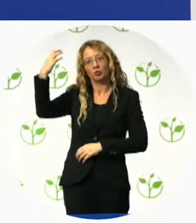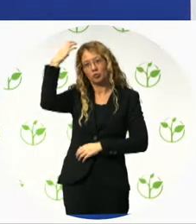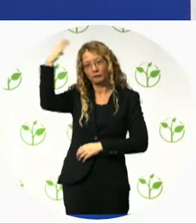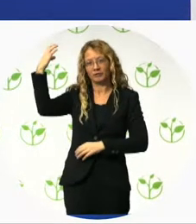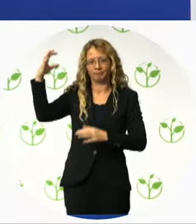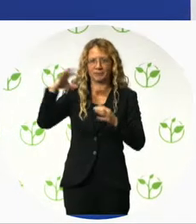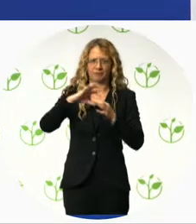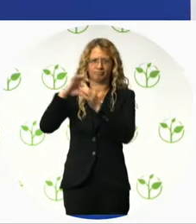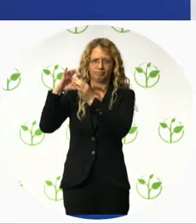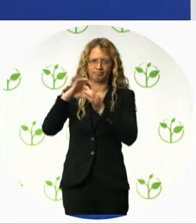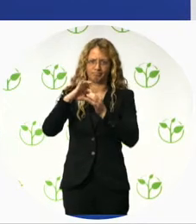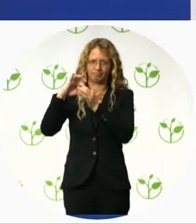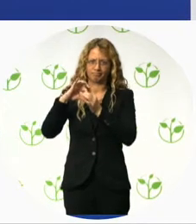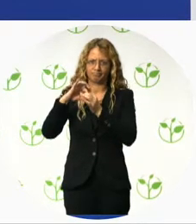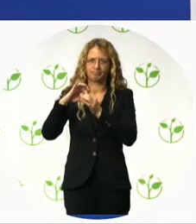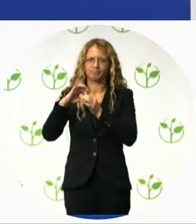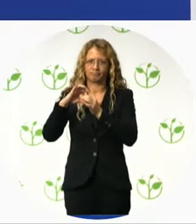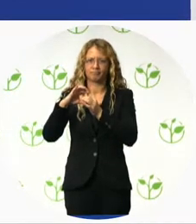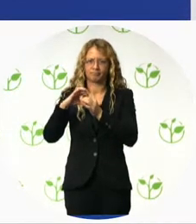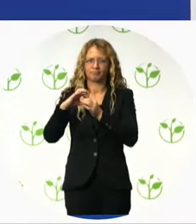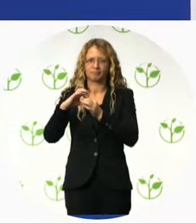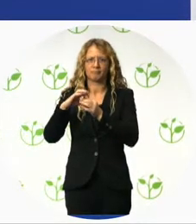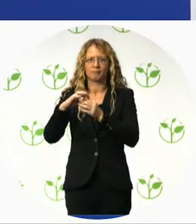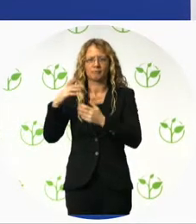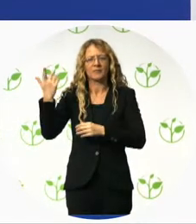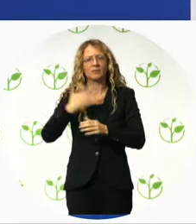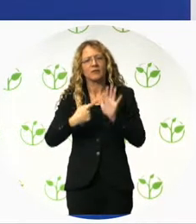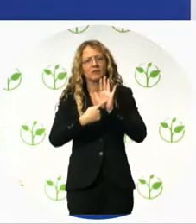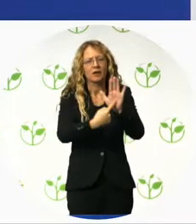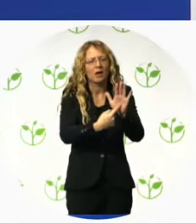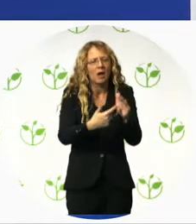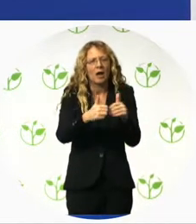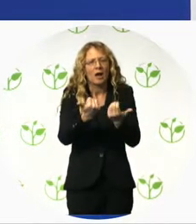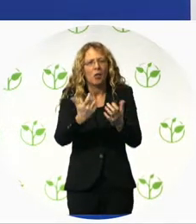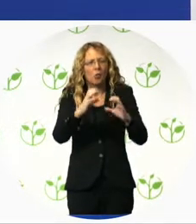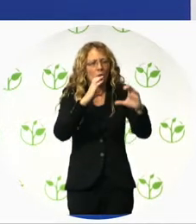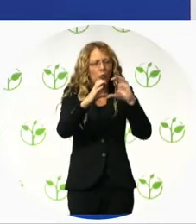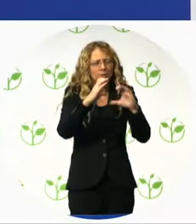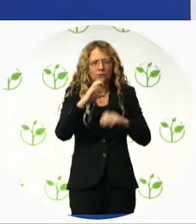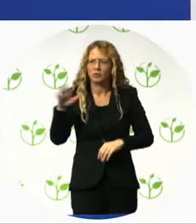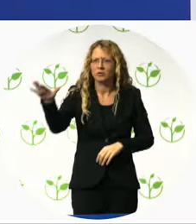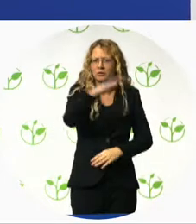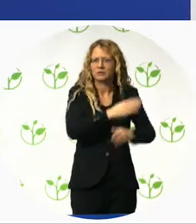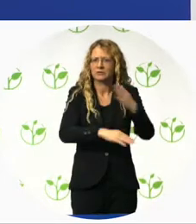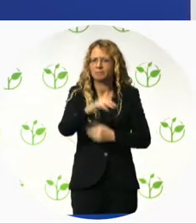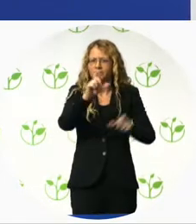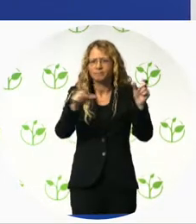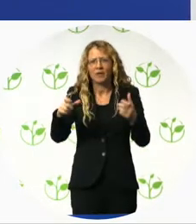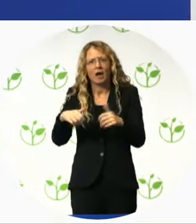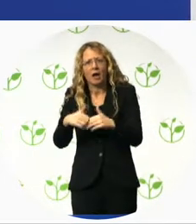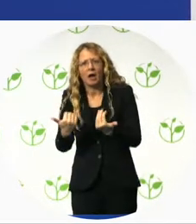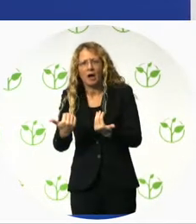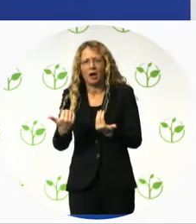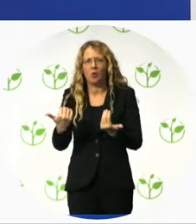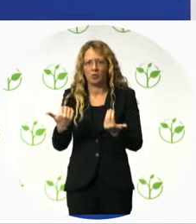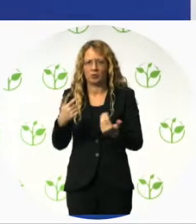in Colombia. With Cine para Todos, particularly, we have benefited more than 80,000 people.